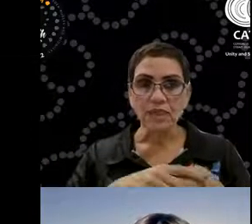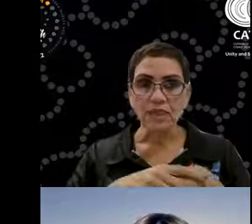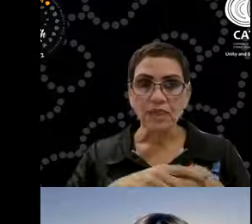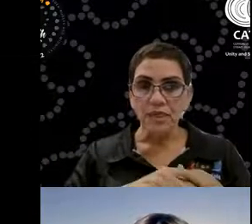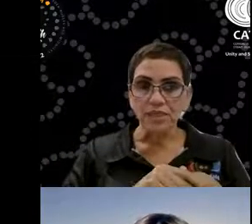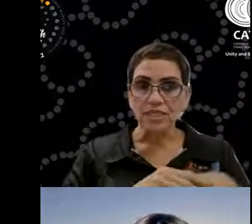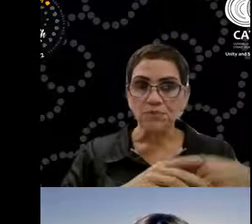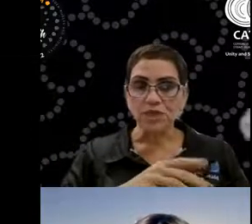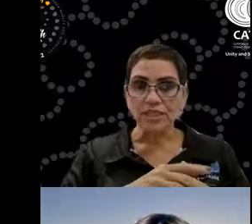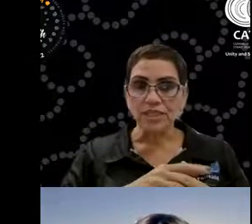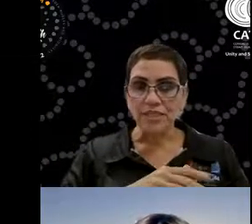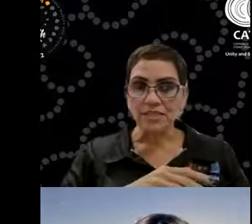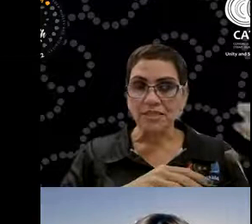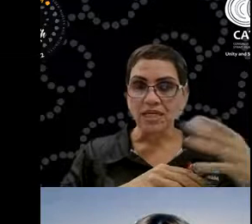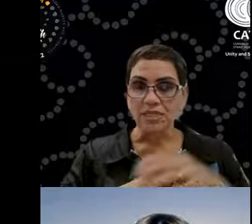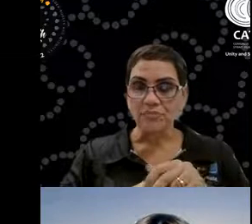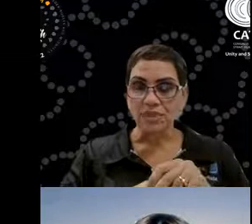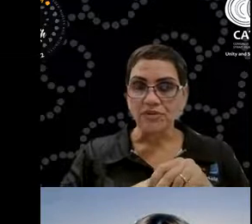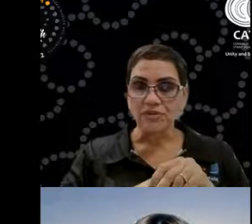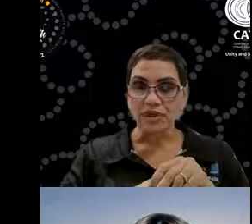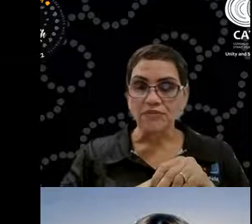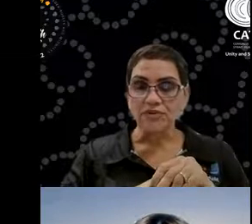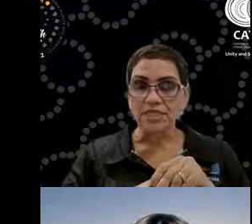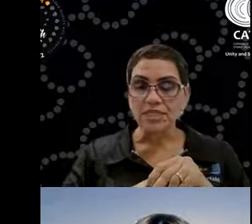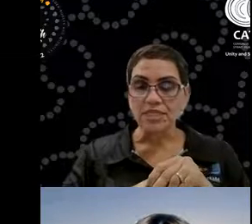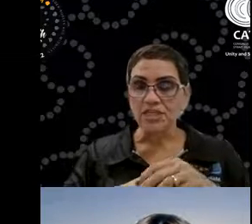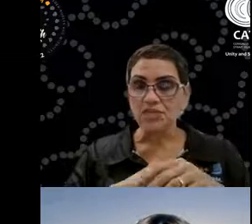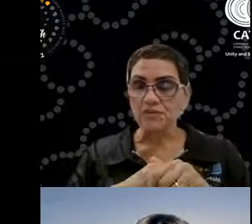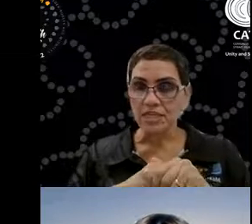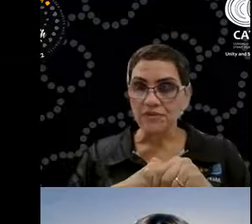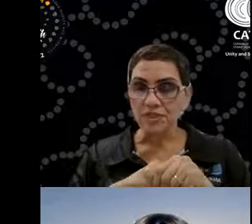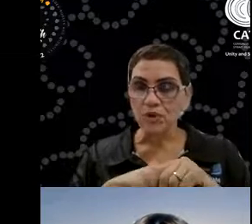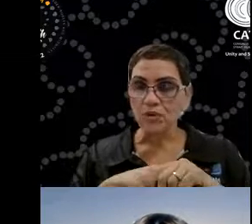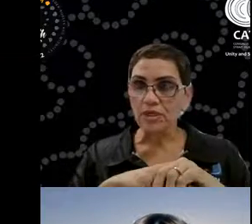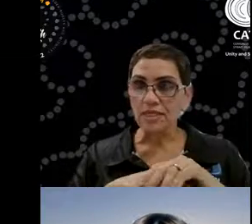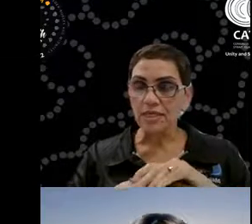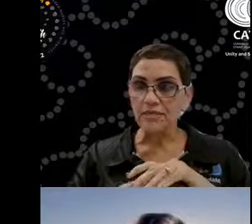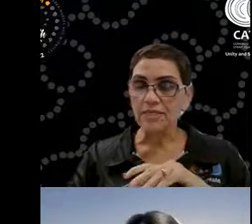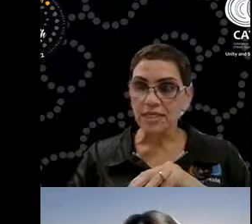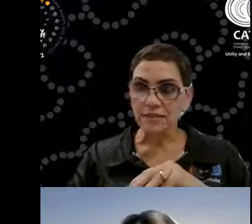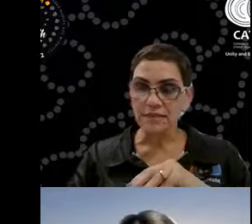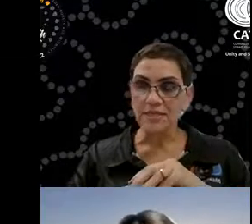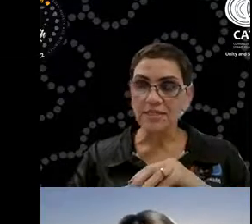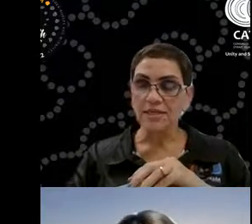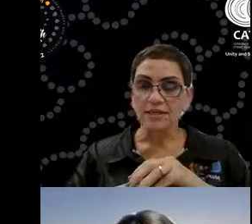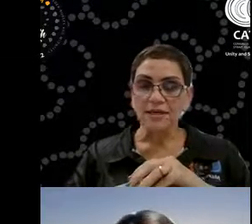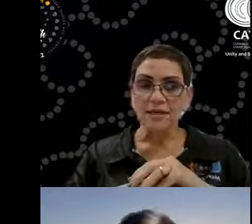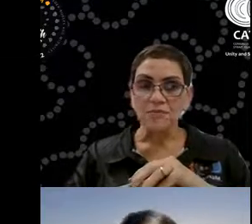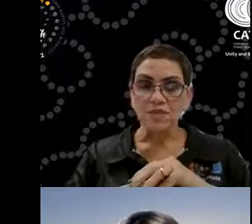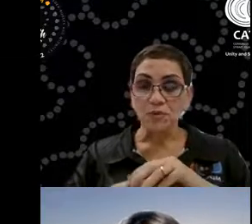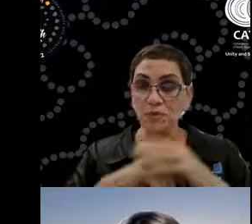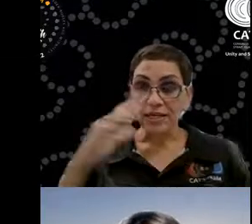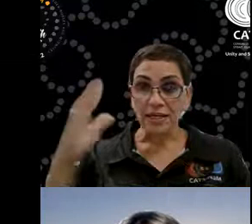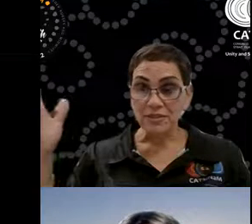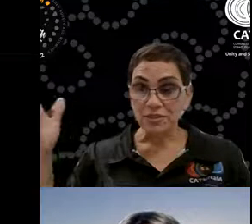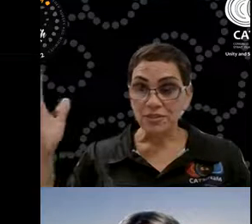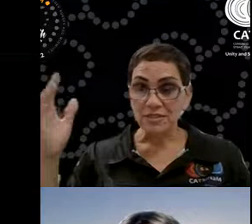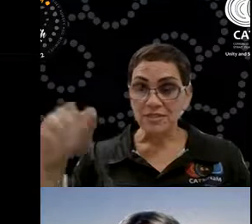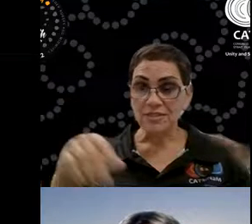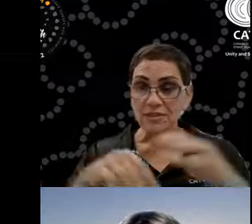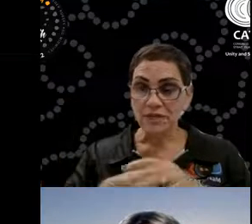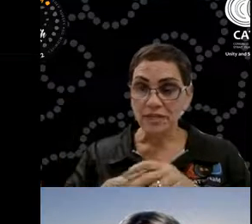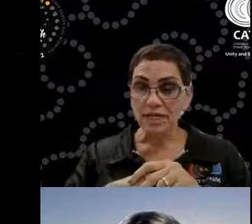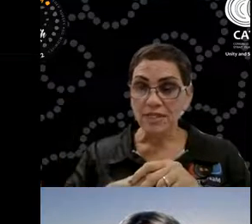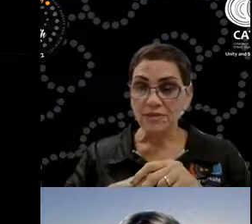differently. A piece of work that Katsunam has been involved in is the National Safety and Quality Health Standards. So all of the